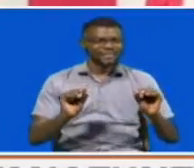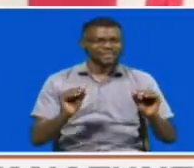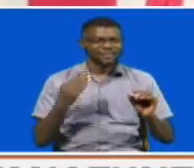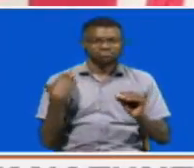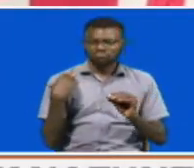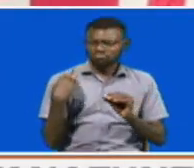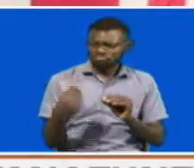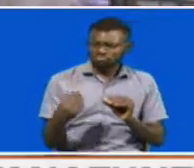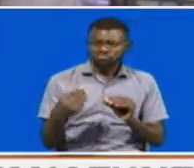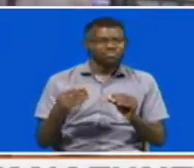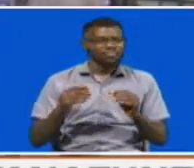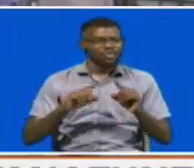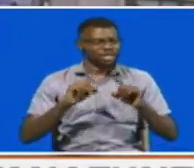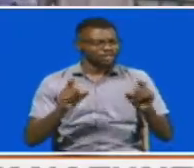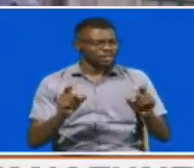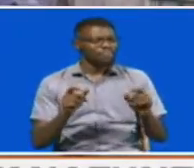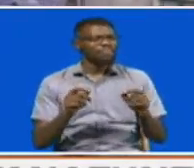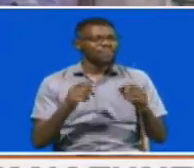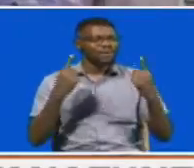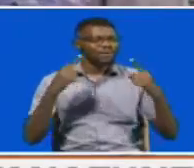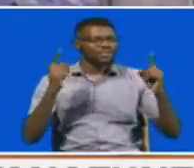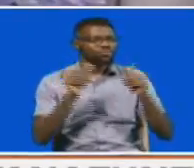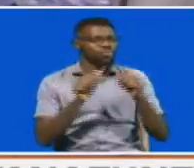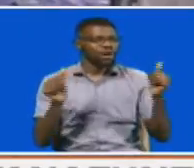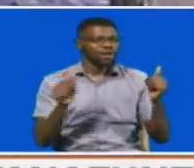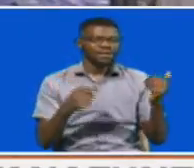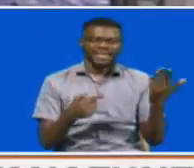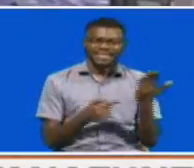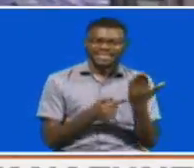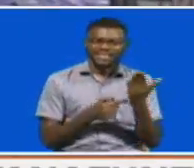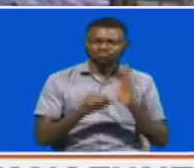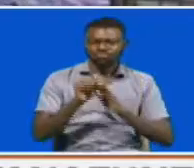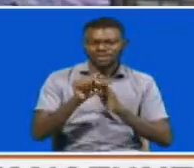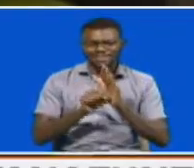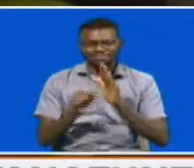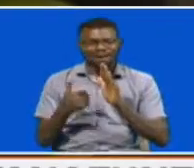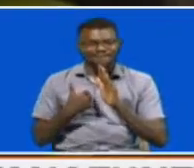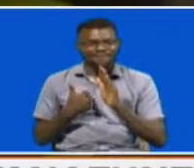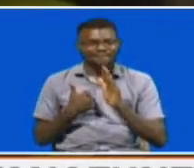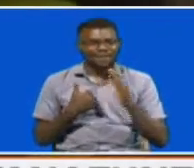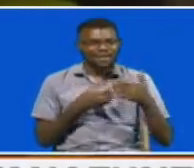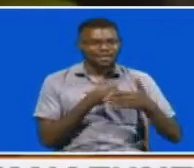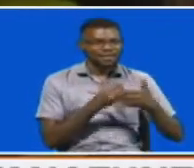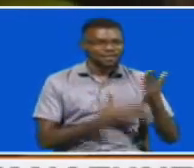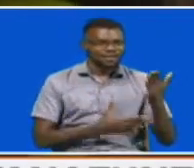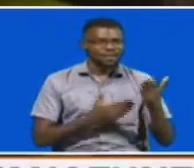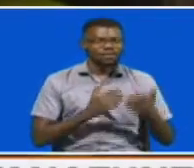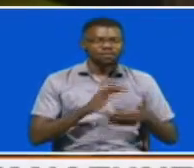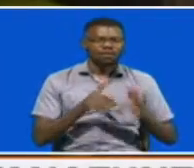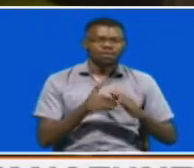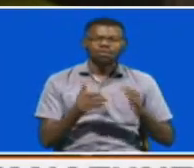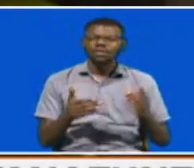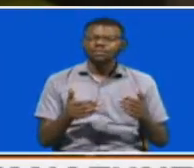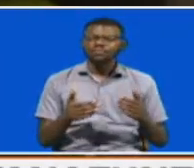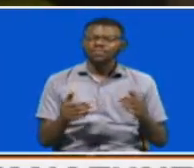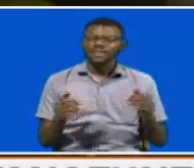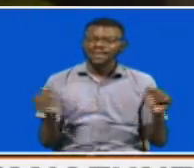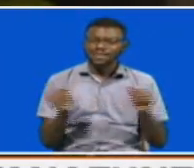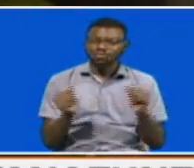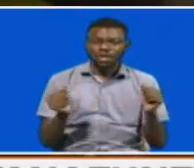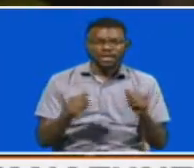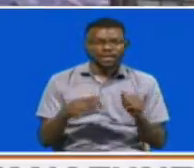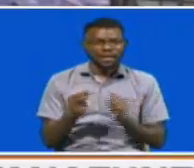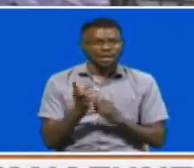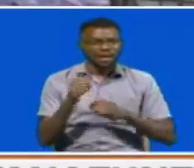siku za hivi karibuni. We have the number of technical subjects that we offer here. In total, at Nanyuki High School,